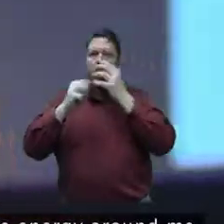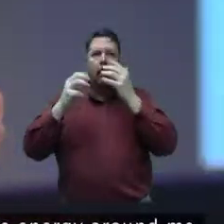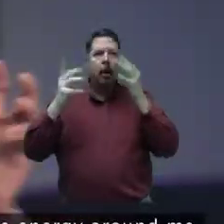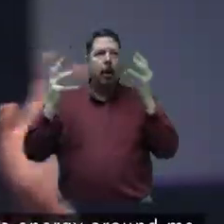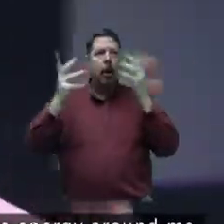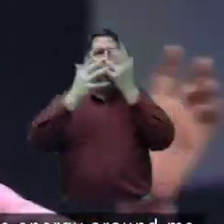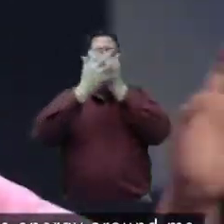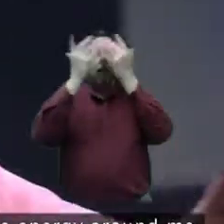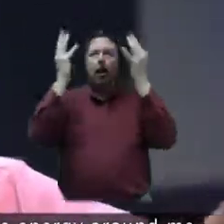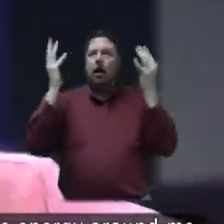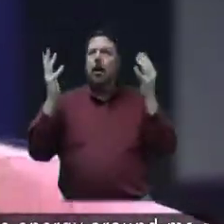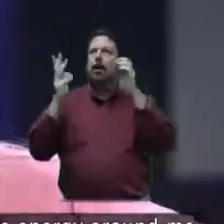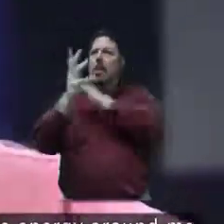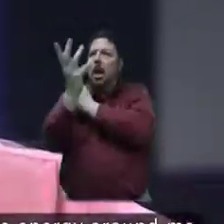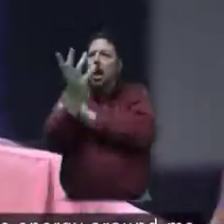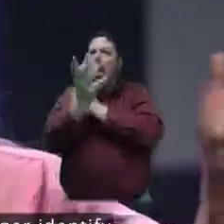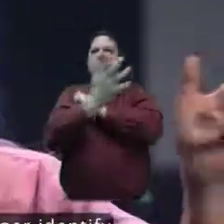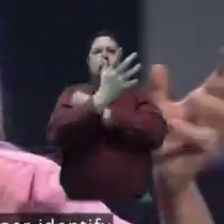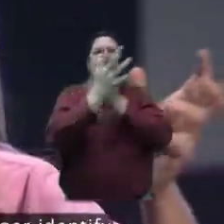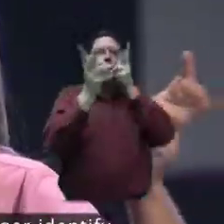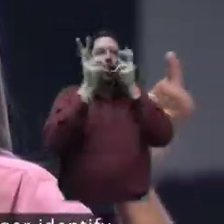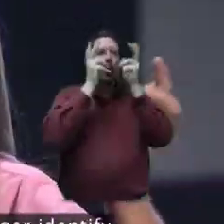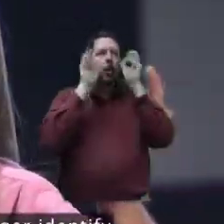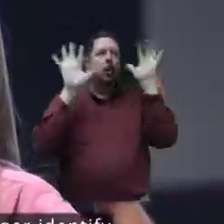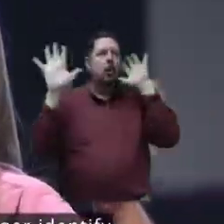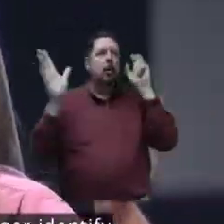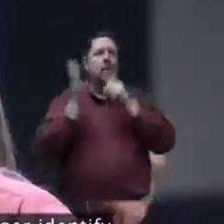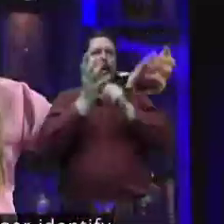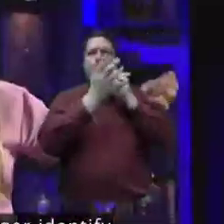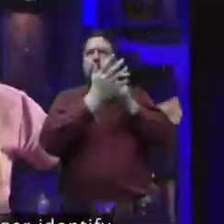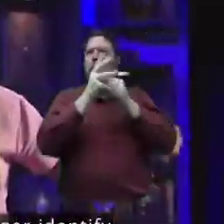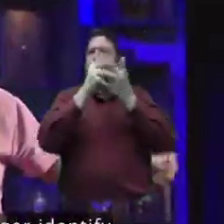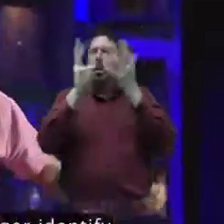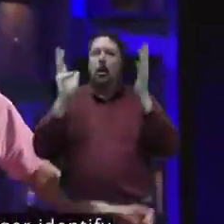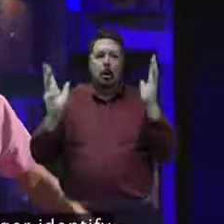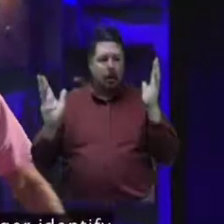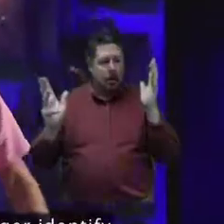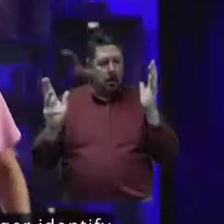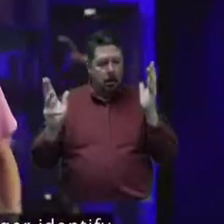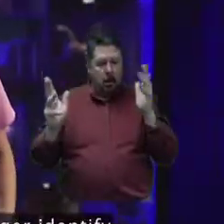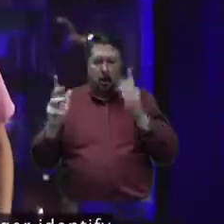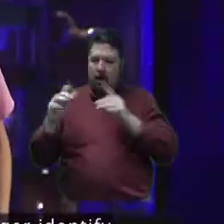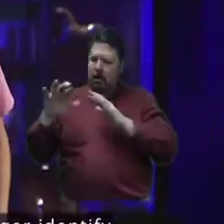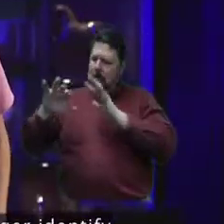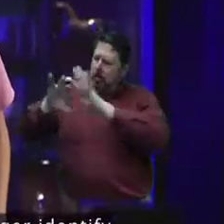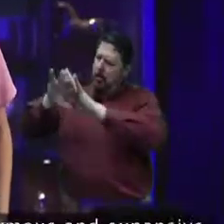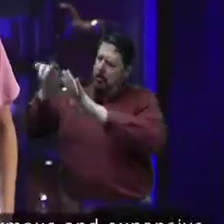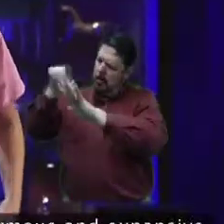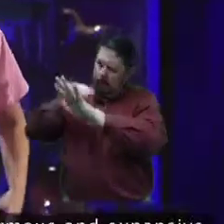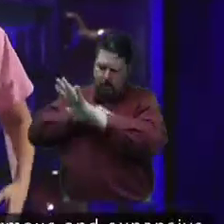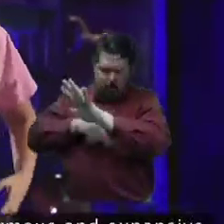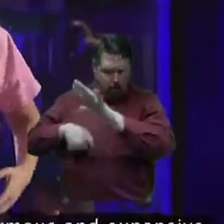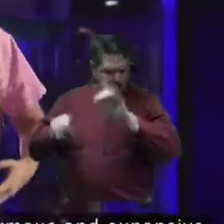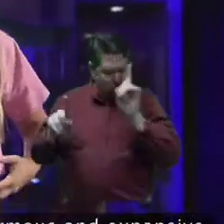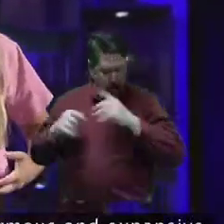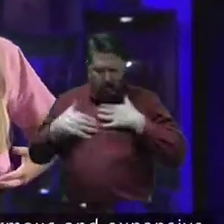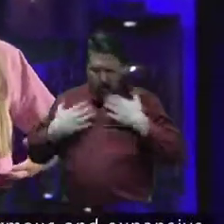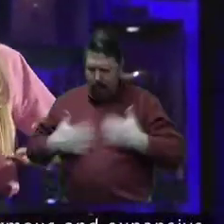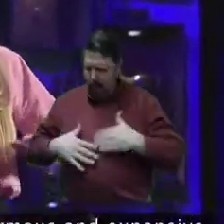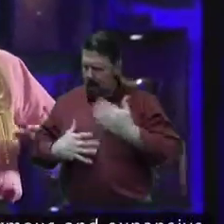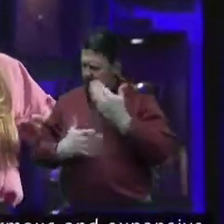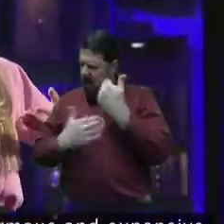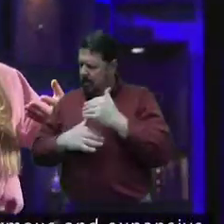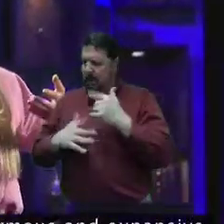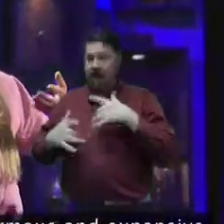by the magnificence of the energy around me. And because I could no longer identify the boundaries of my body, I